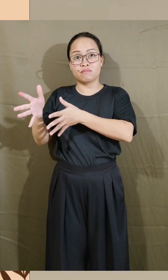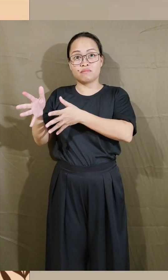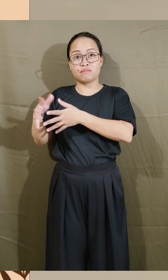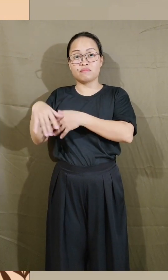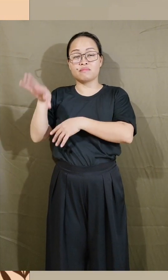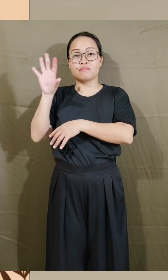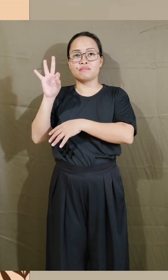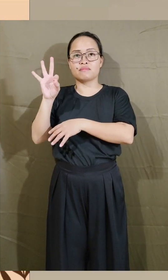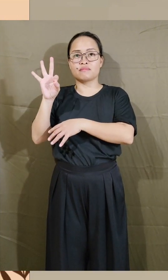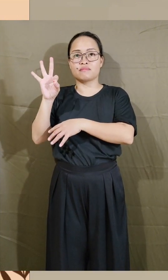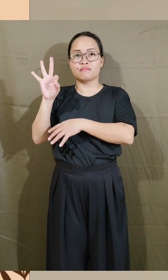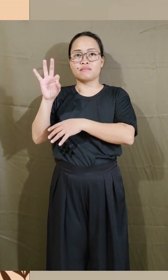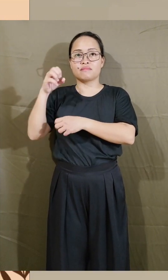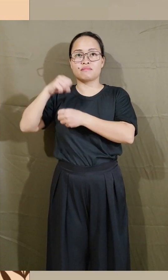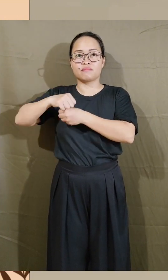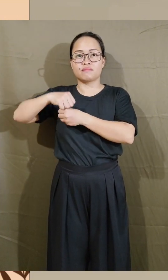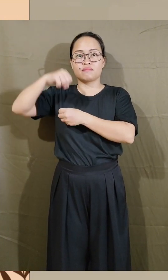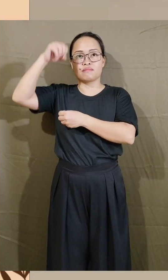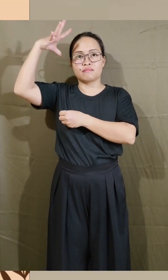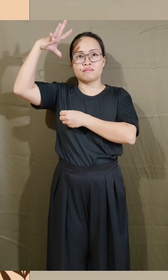9 umbrellas.